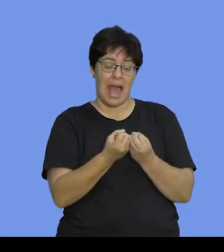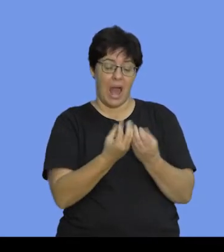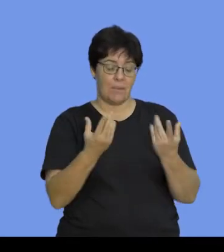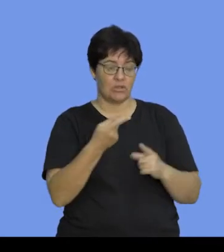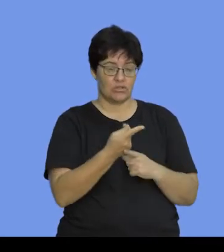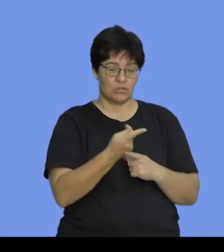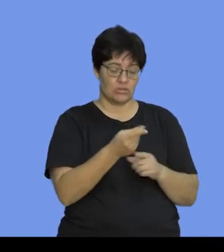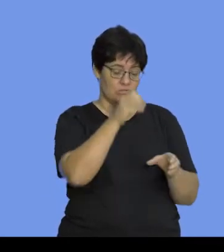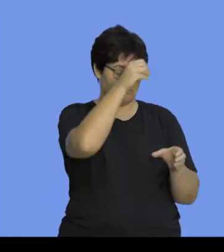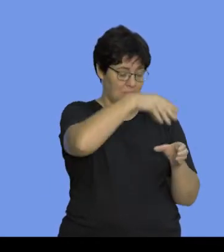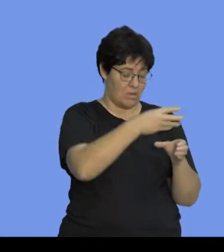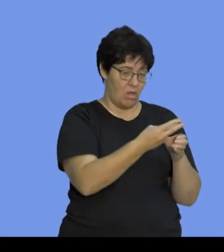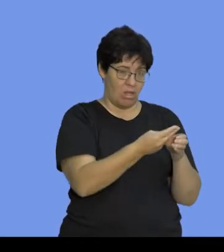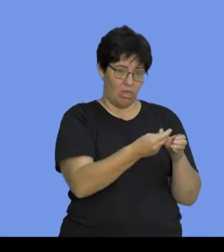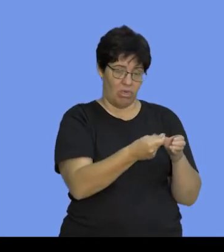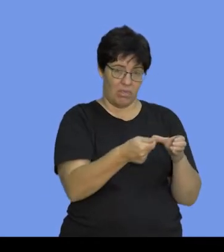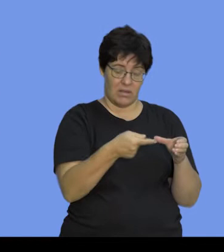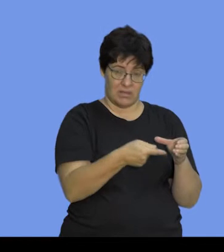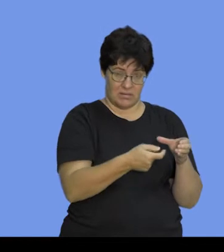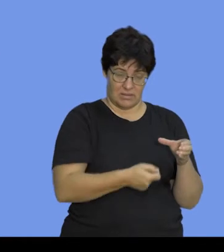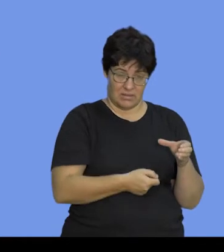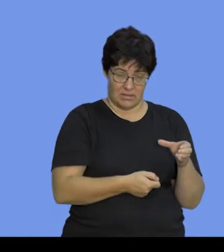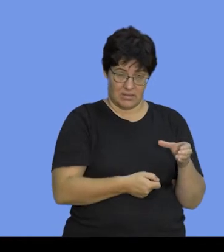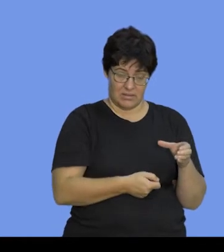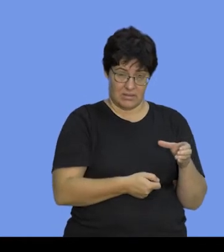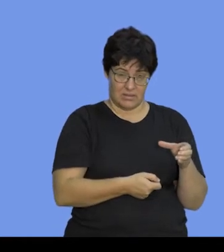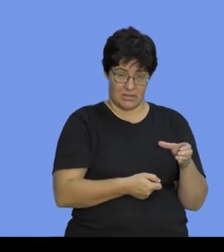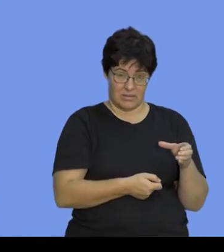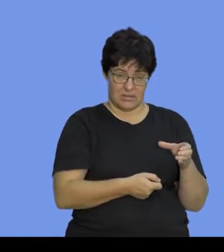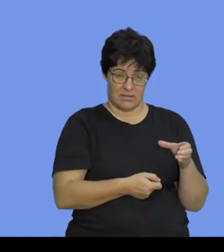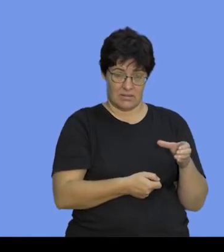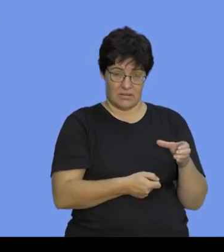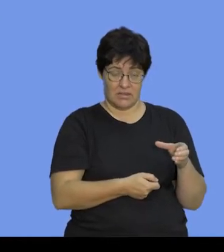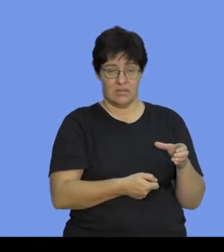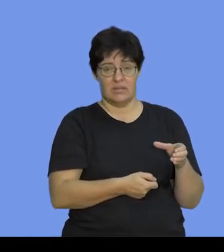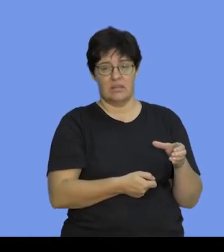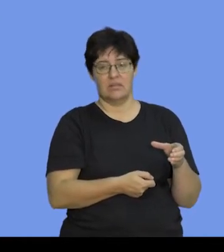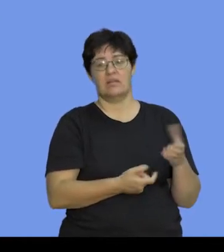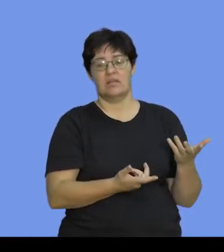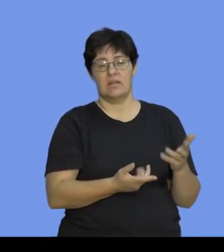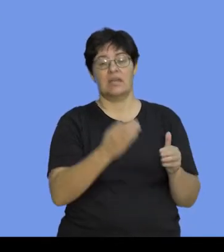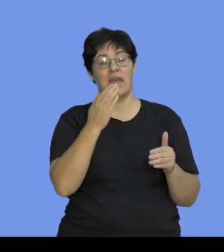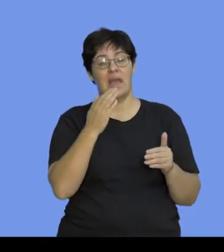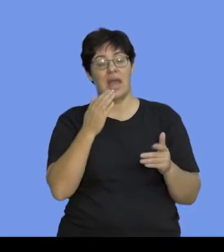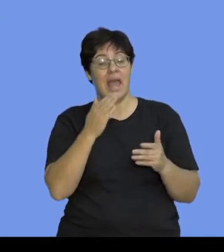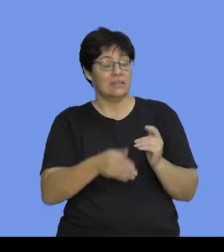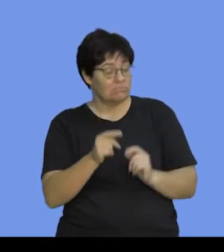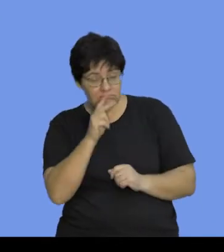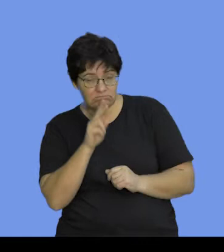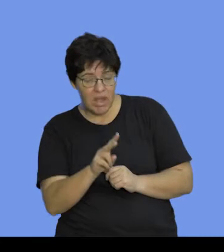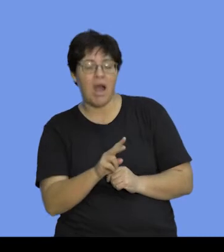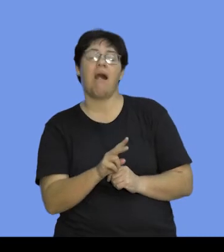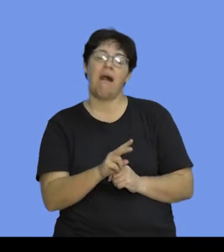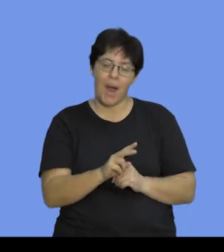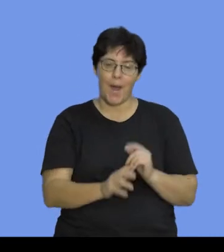is dissolved in a certain amount of solution, and then at the end of the day we are able to